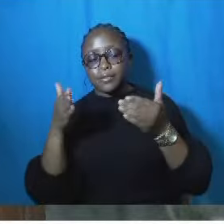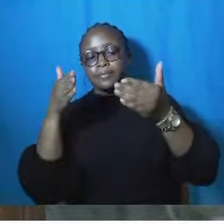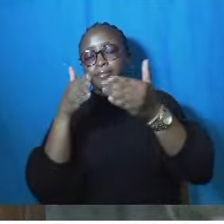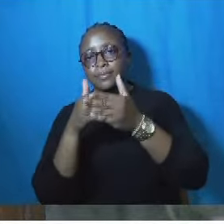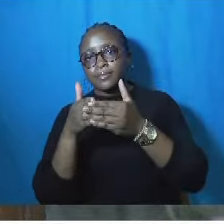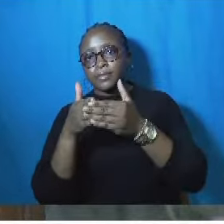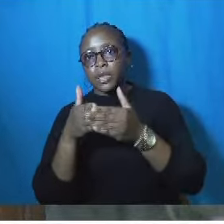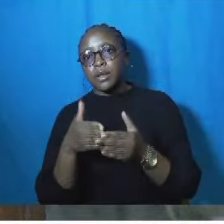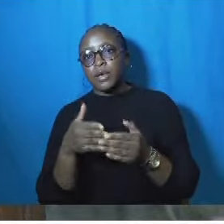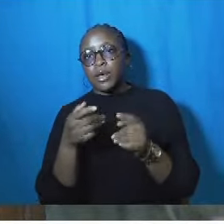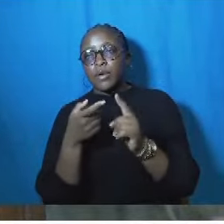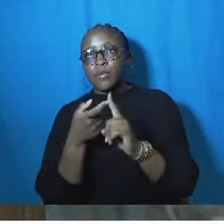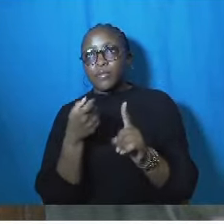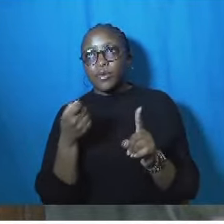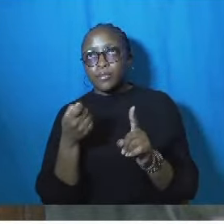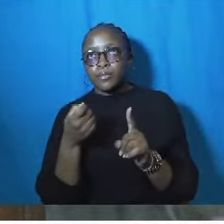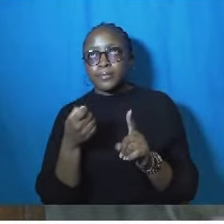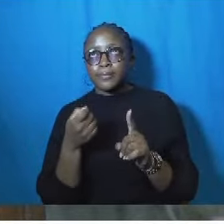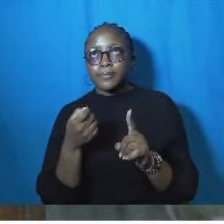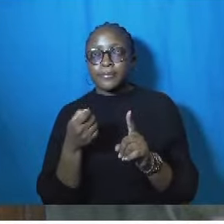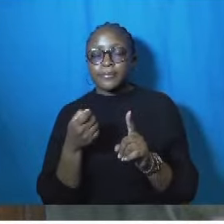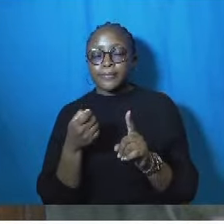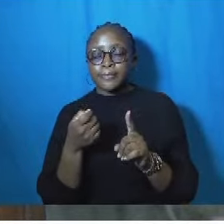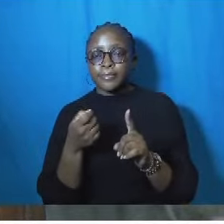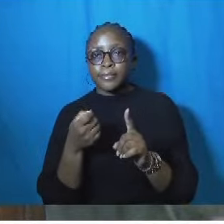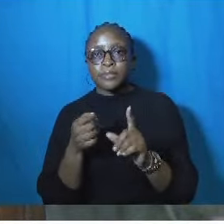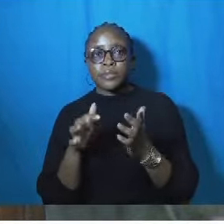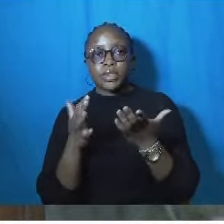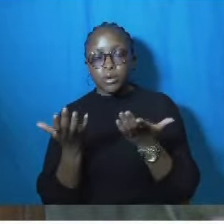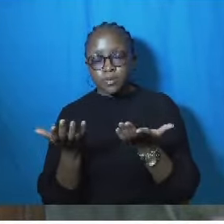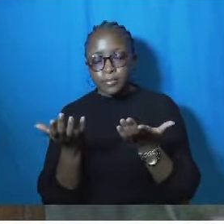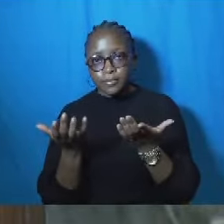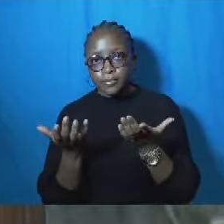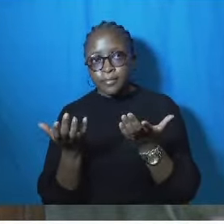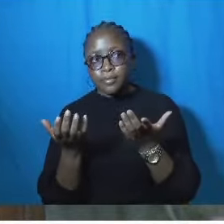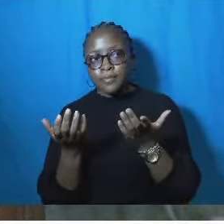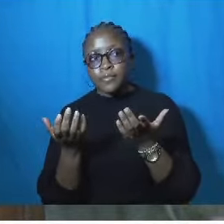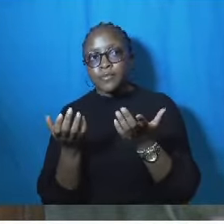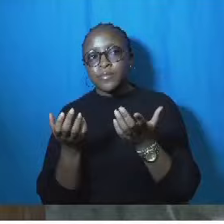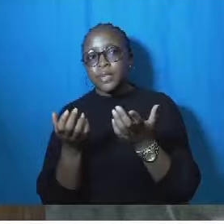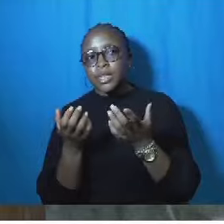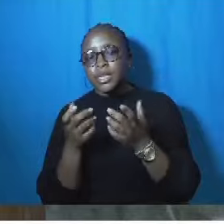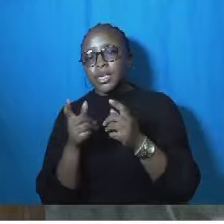fulfillment by rejecting your fellow believer.